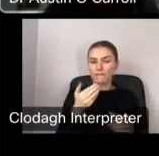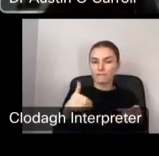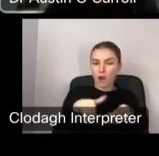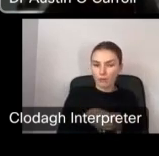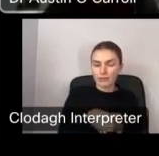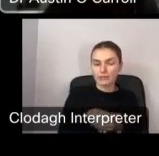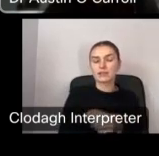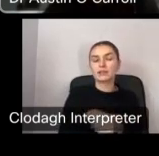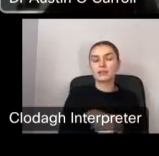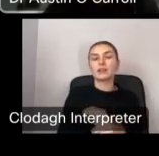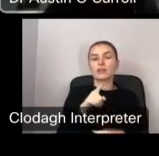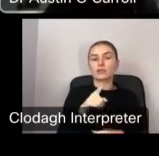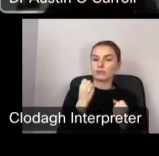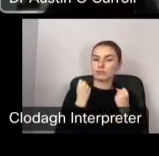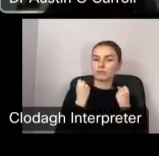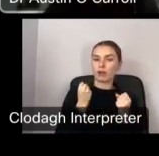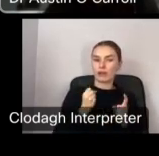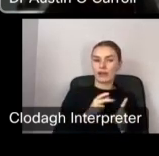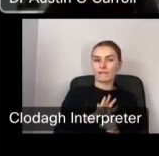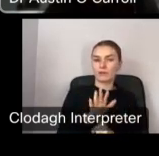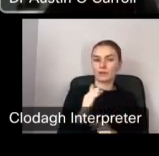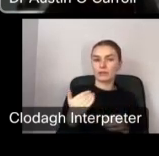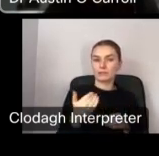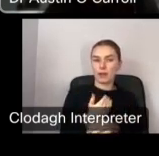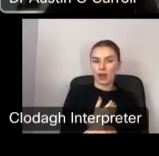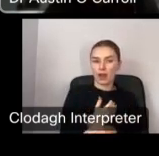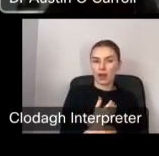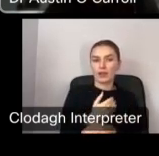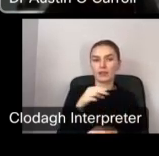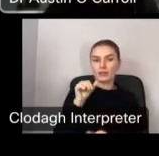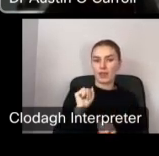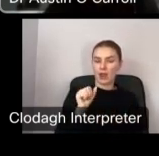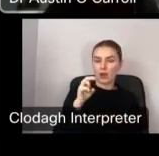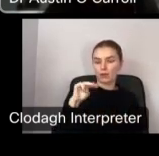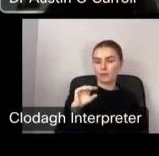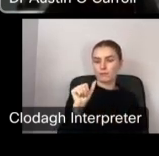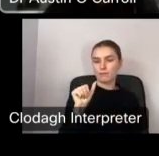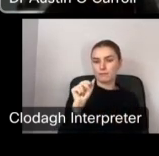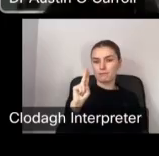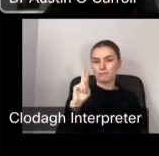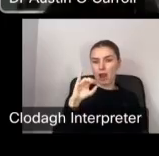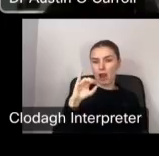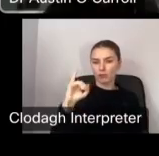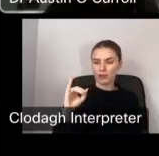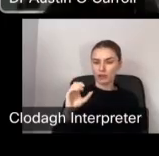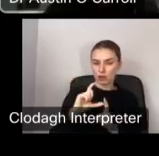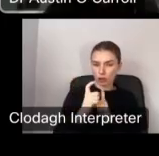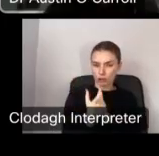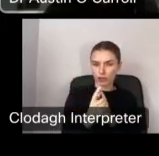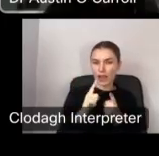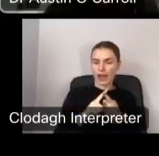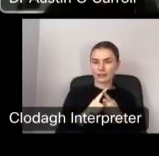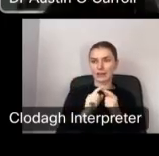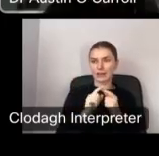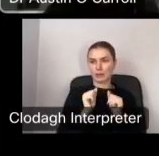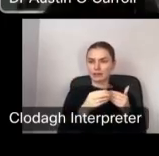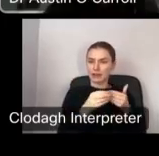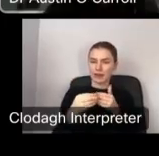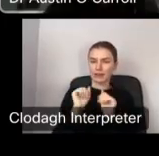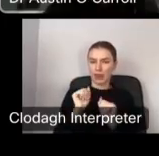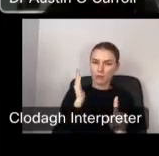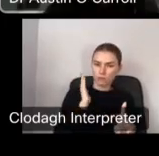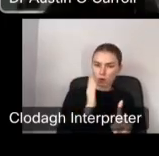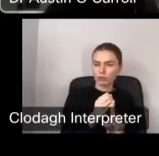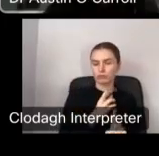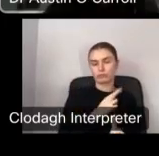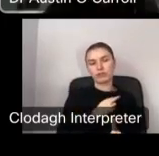very strongly influenced by their Maori culture, which has really shaped their approach to incident management, which will be quite interesting. So we hope to